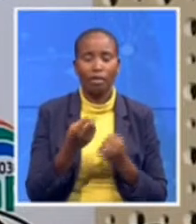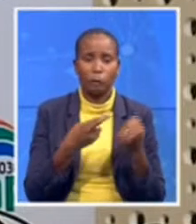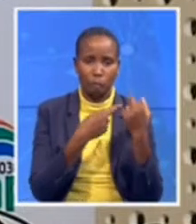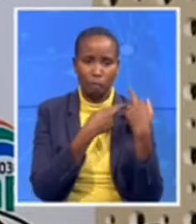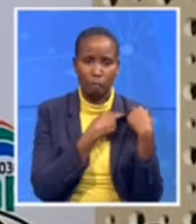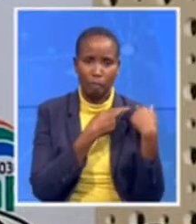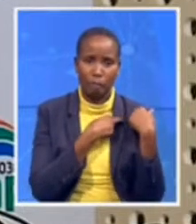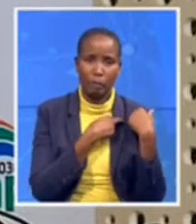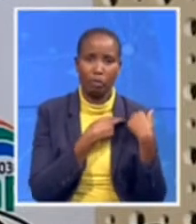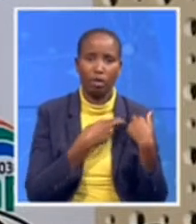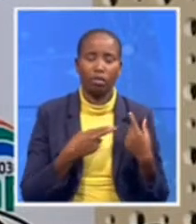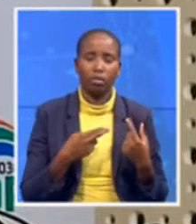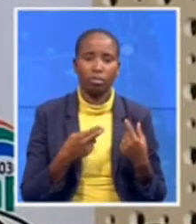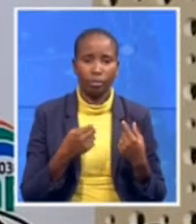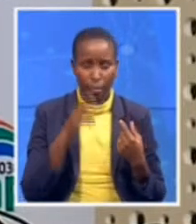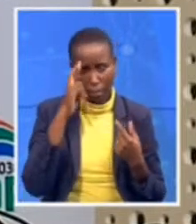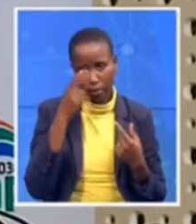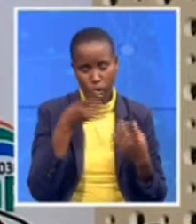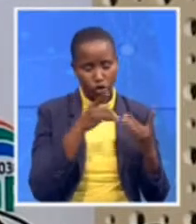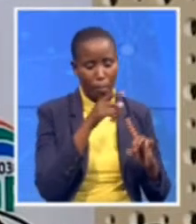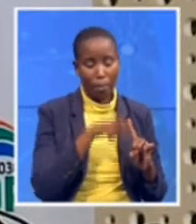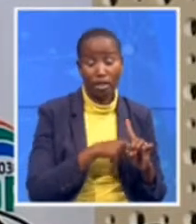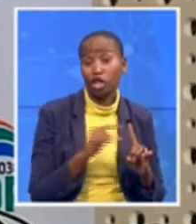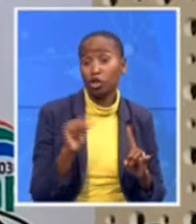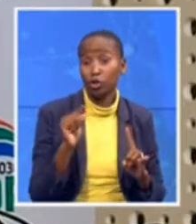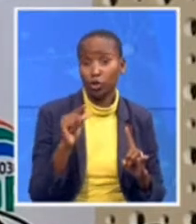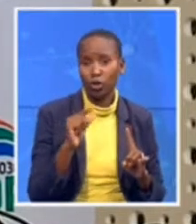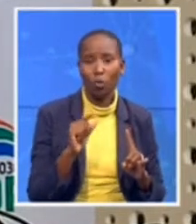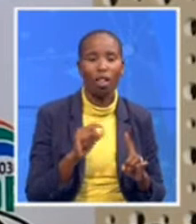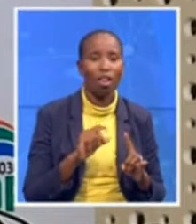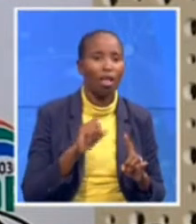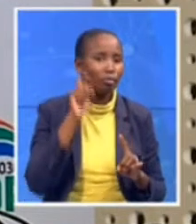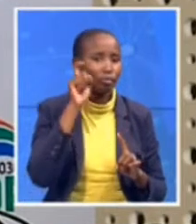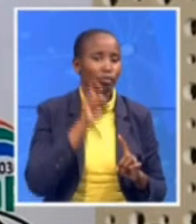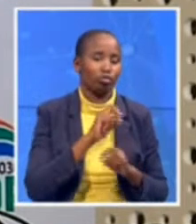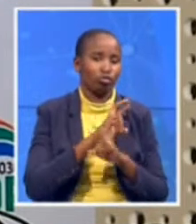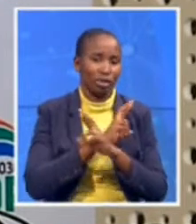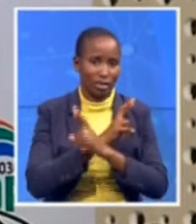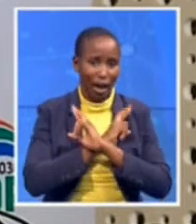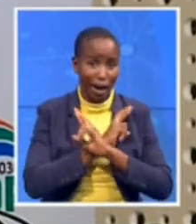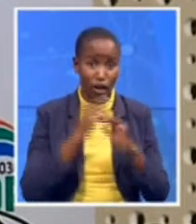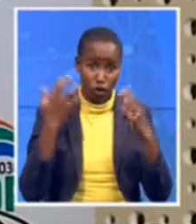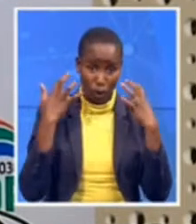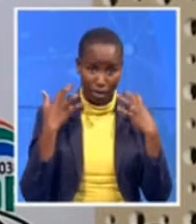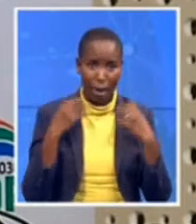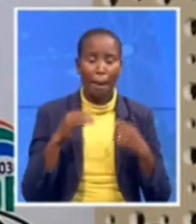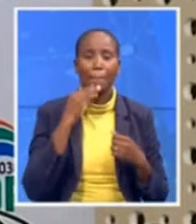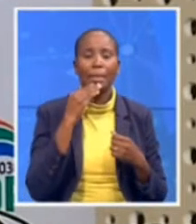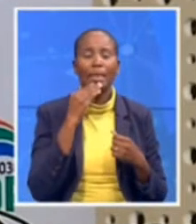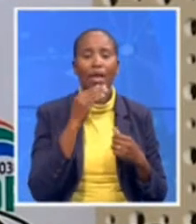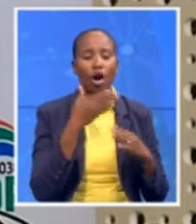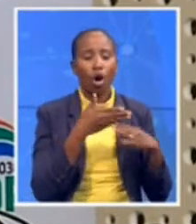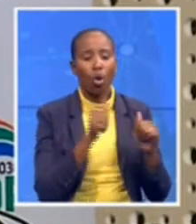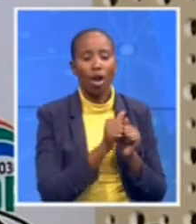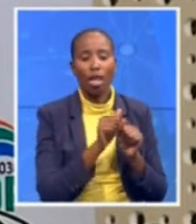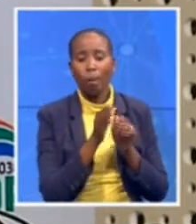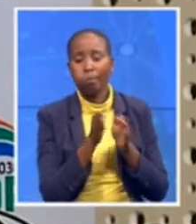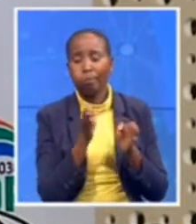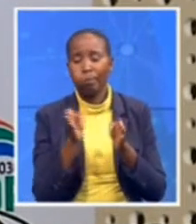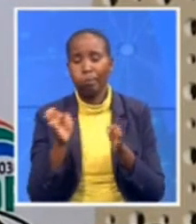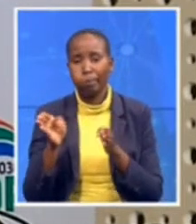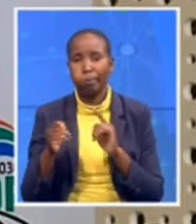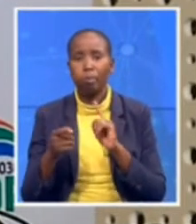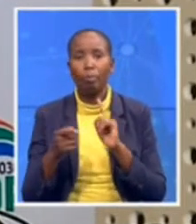be a retired or discharged judge. You're going to have those colleagues who are going to be sitting as members of the enforcement committee adjudicating whether